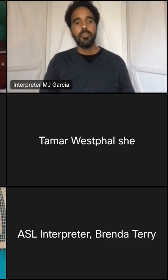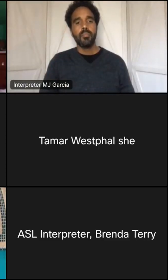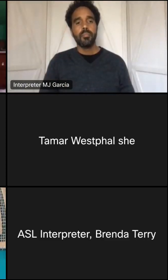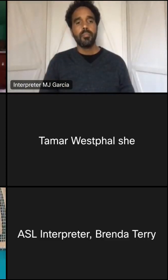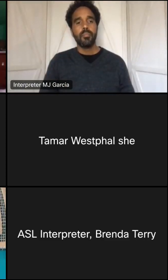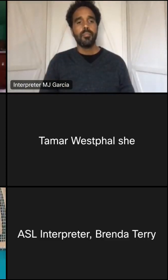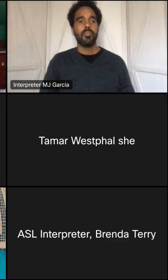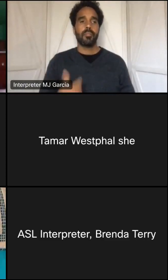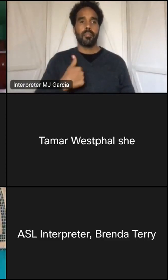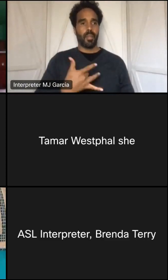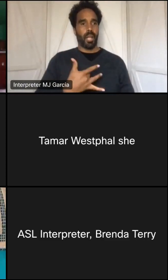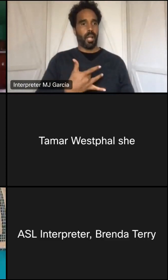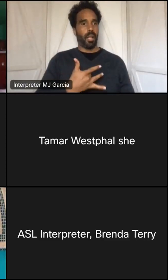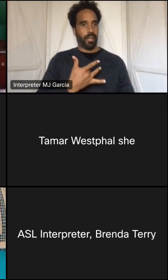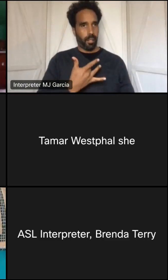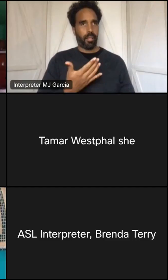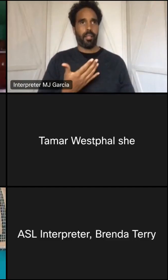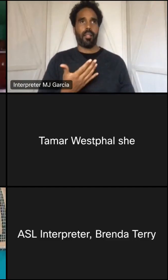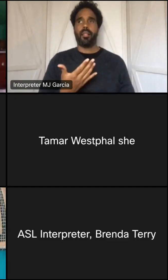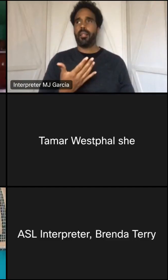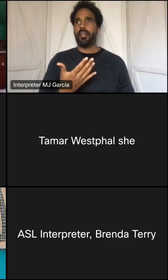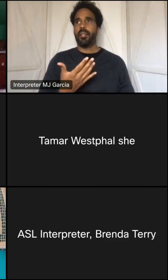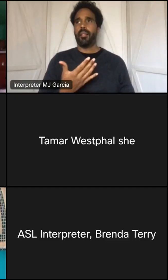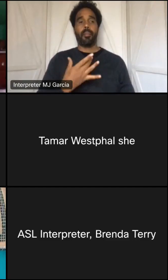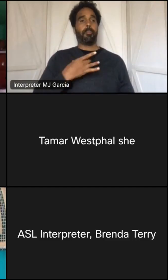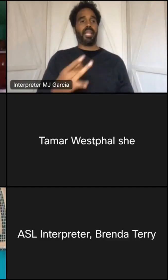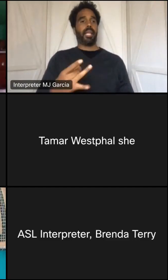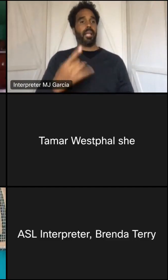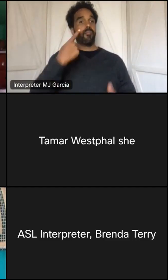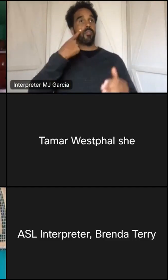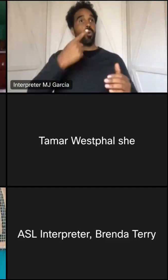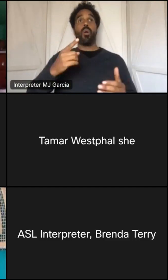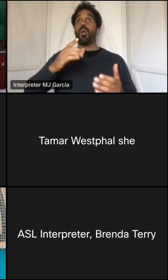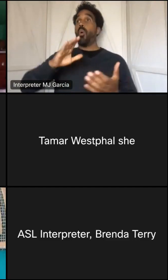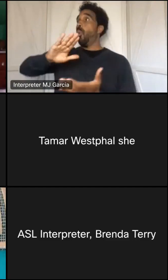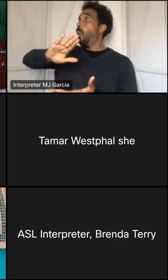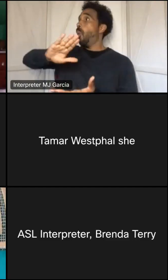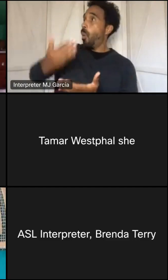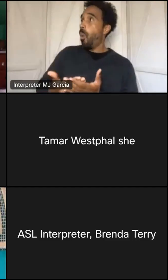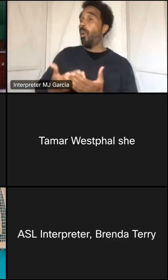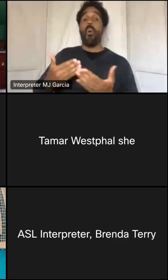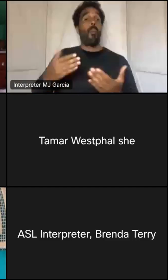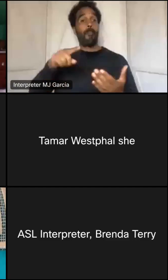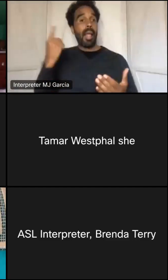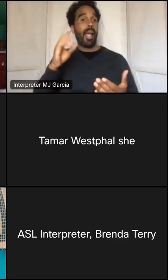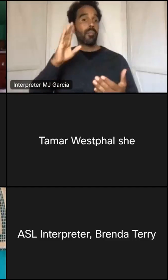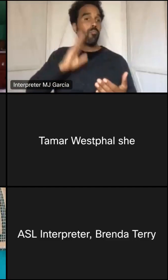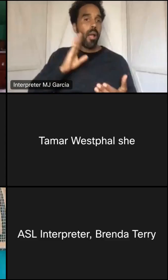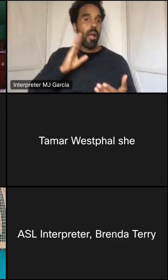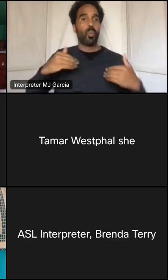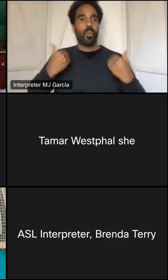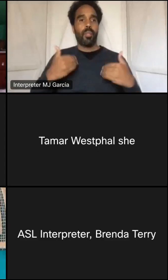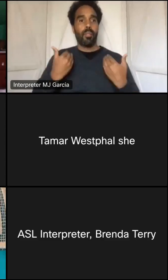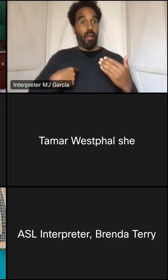it frustrates me when I'm expected to be the youth voice for all Black and Brown youth, right? So for me,